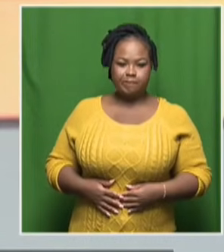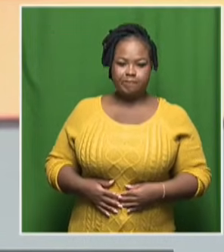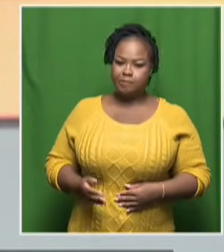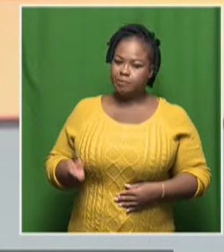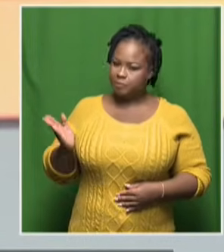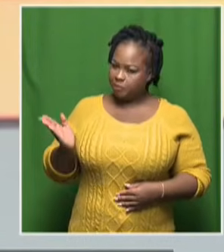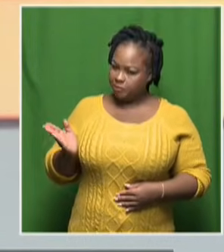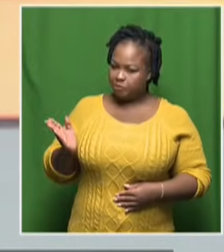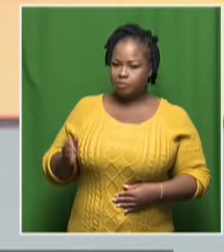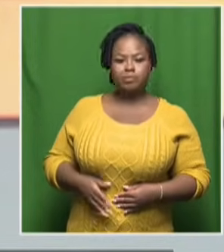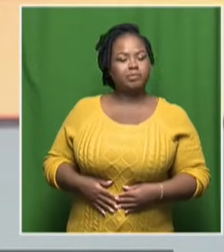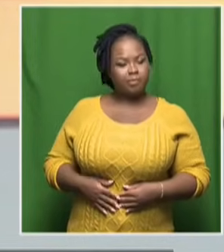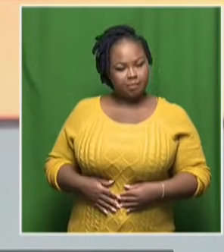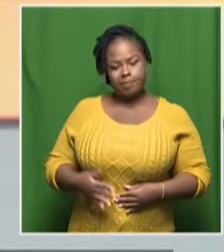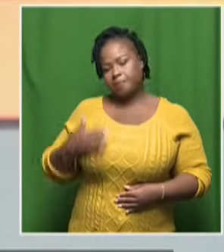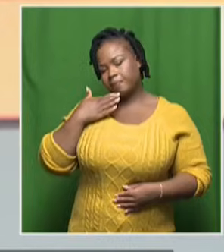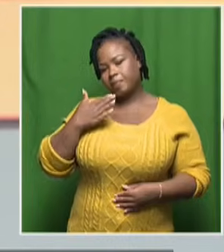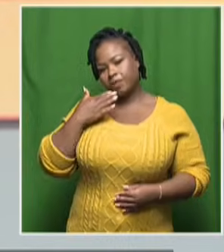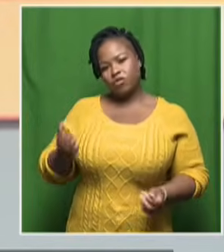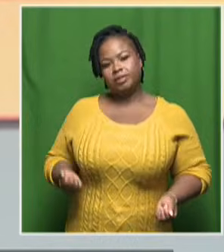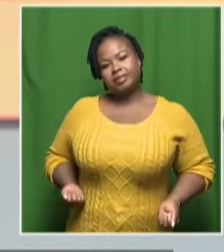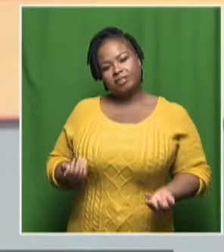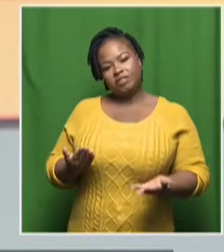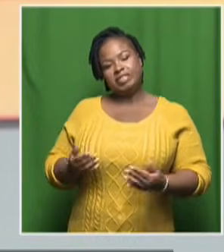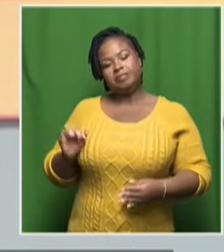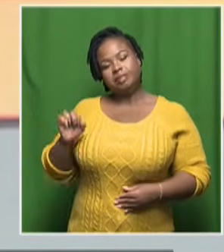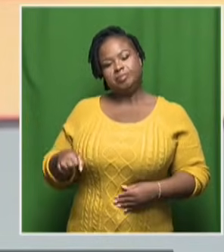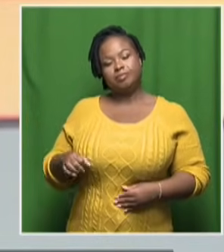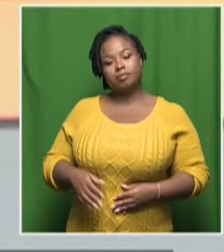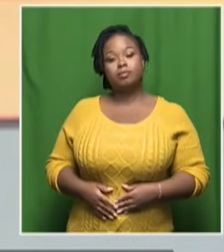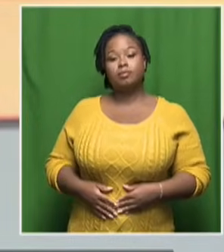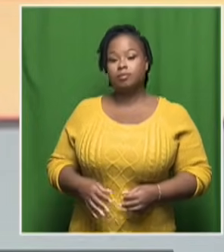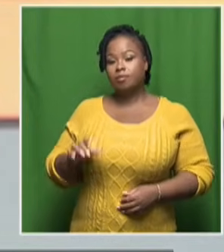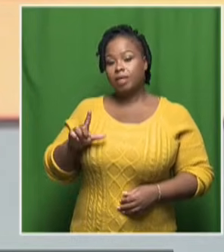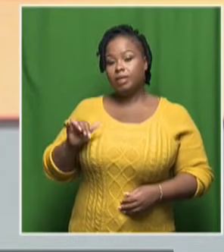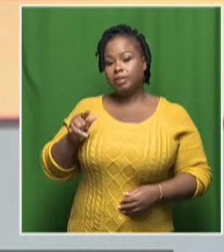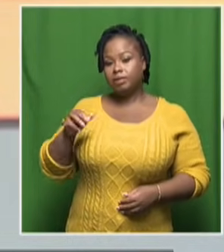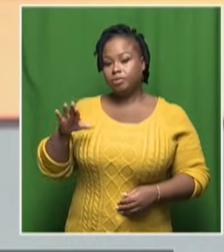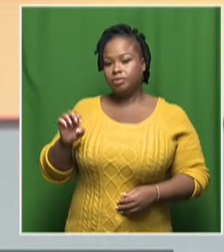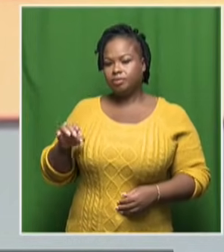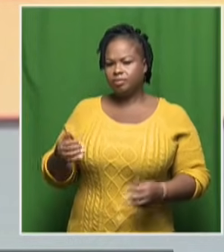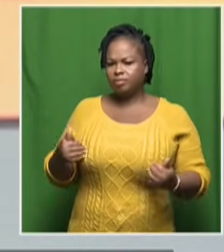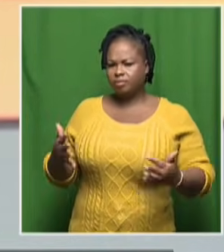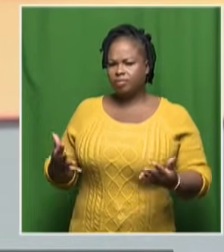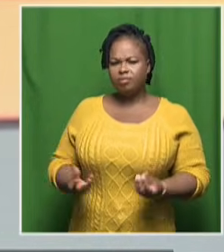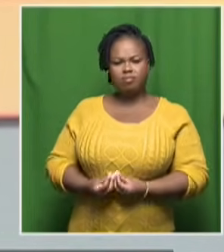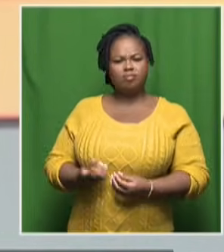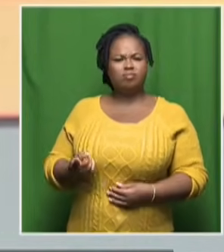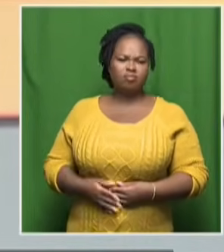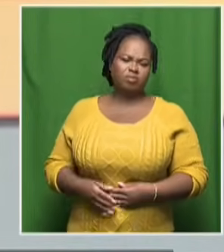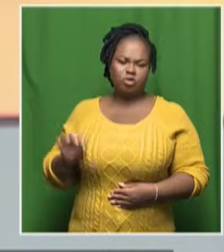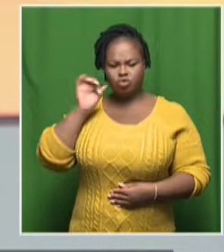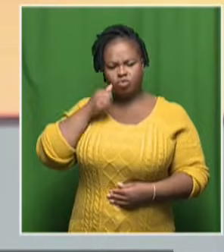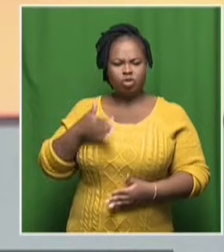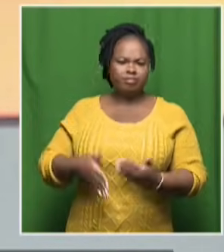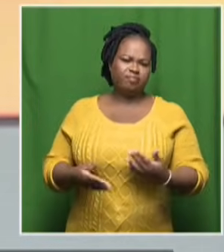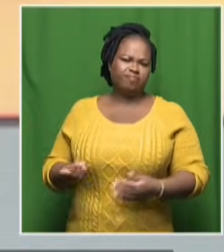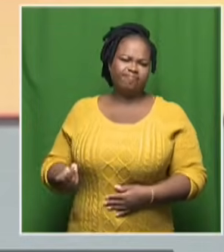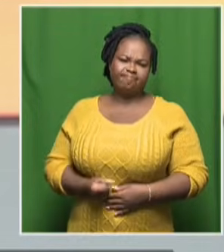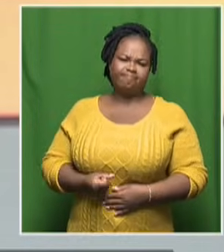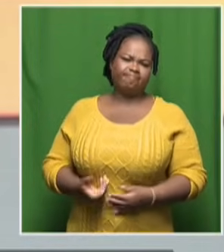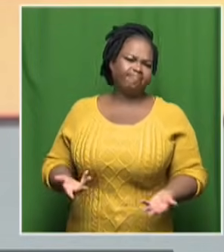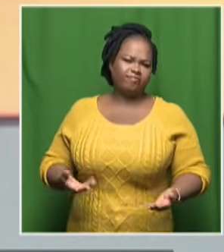a hidden gem. Thank you for your service. But before we get into what's on offer, Lindiwe, I want to bring you into this conversation. I mean, it's ending tomorrow, unfortunately, but